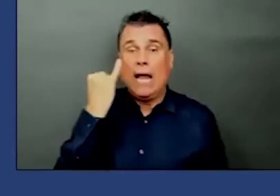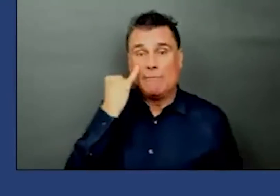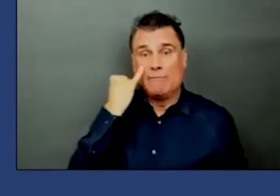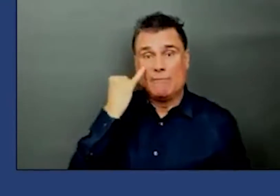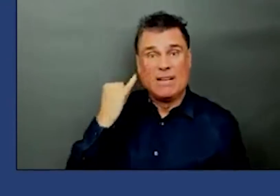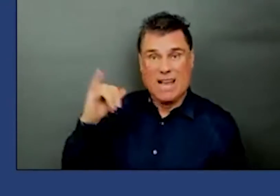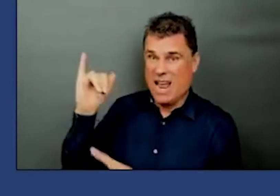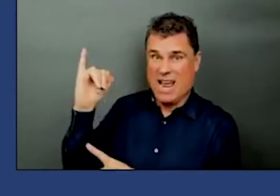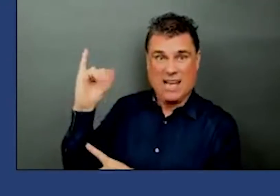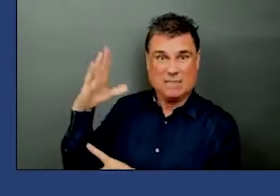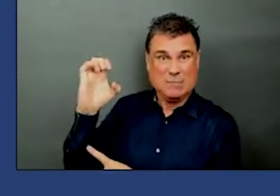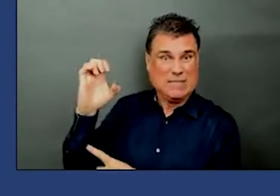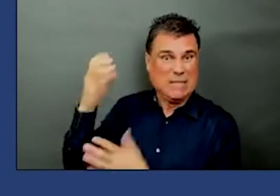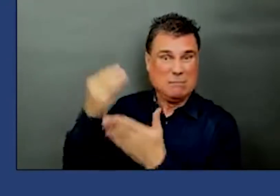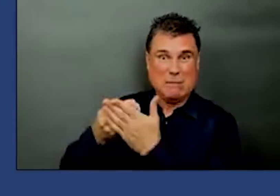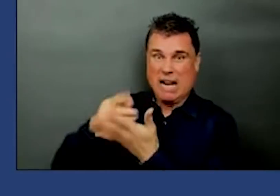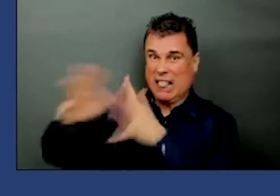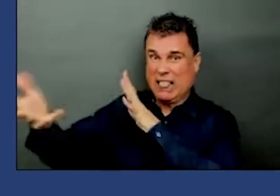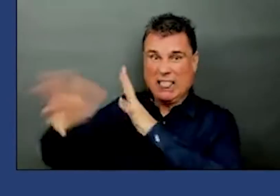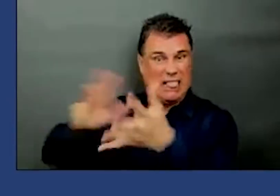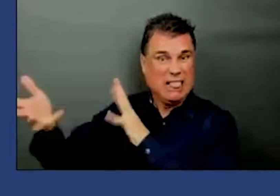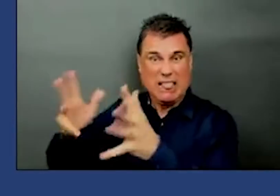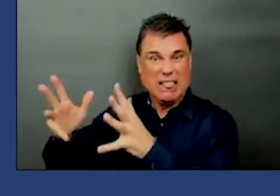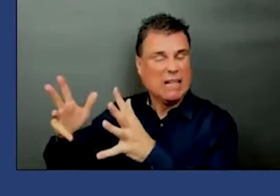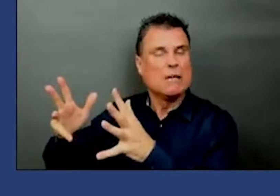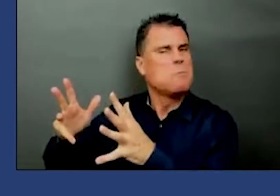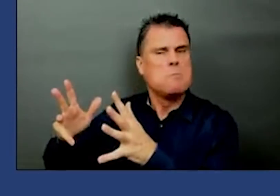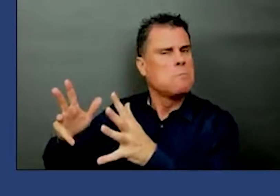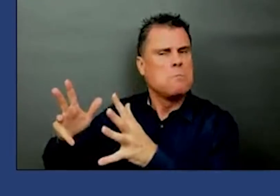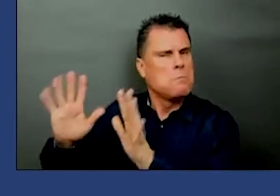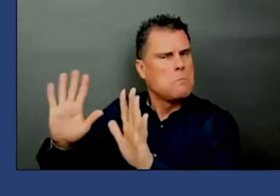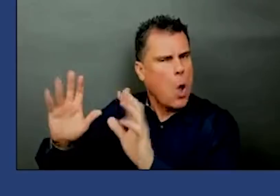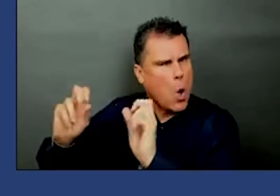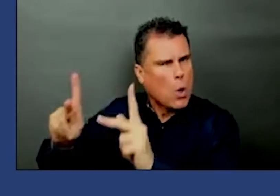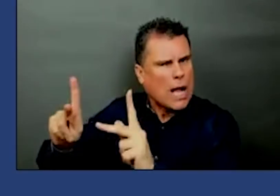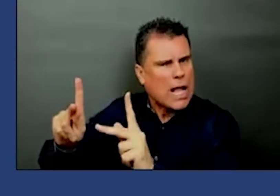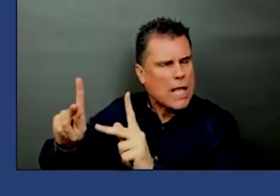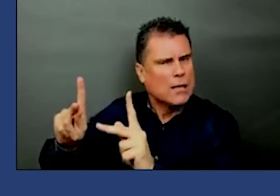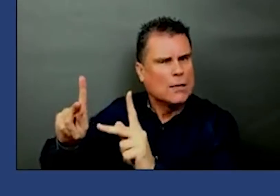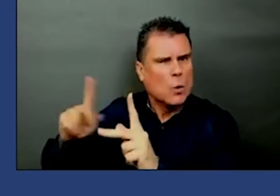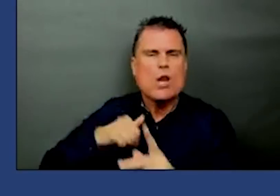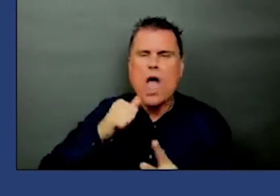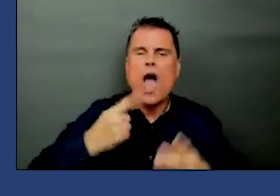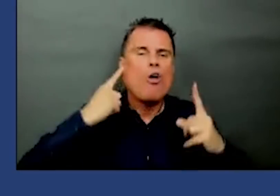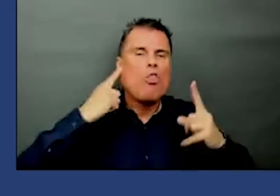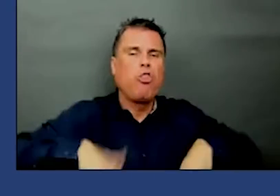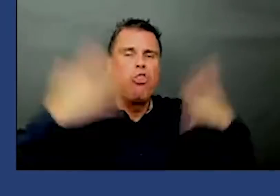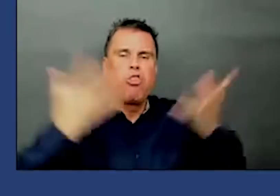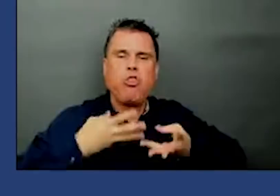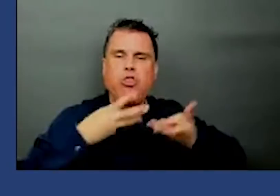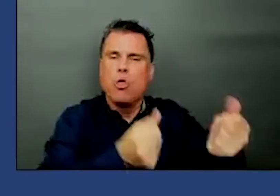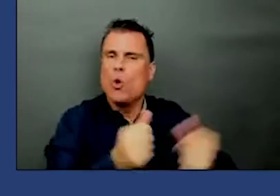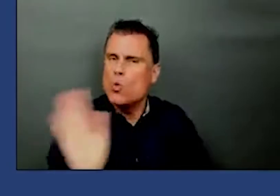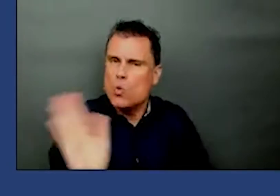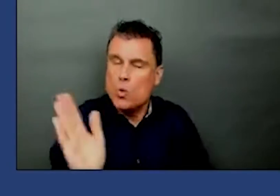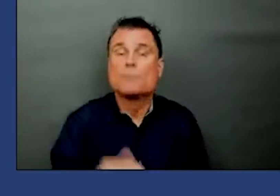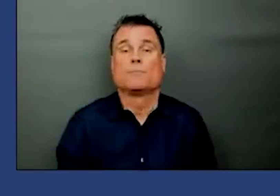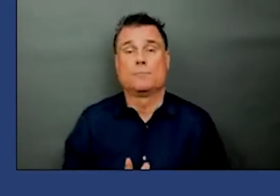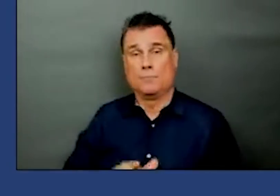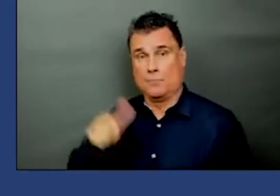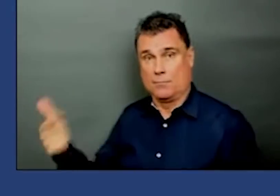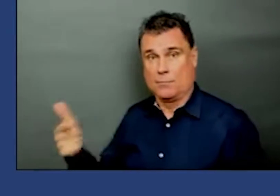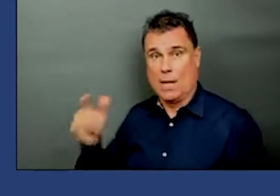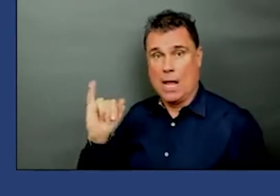I don't have much more to add. Our Q2 will be released shortly.